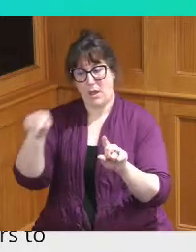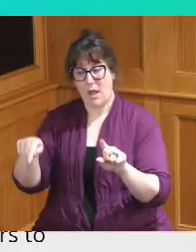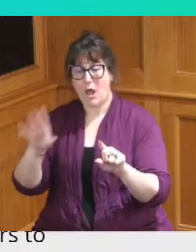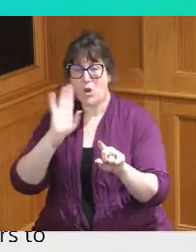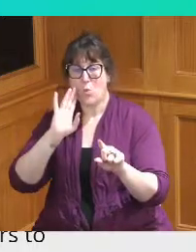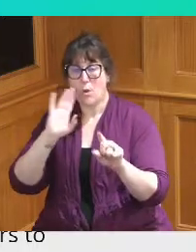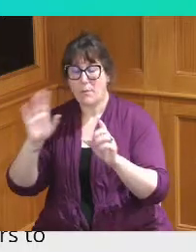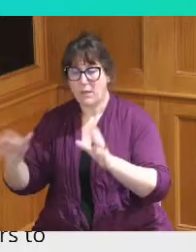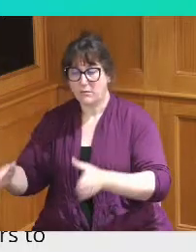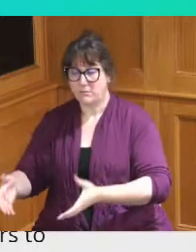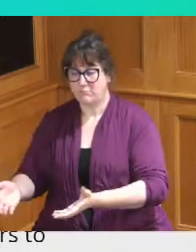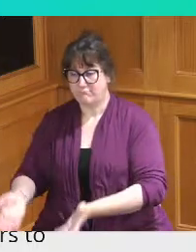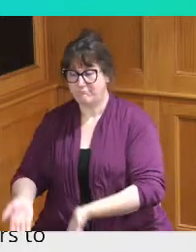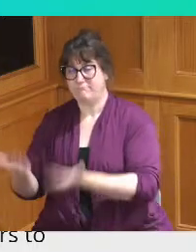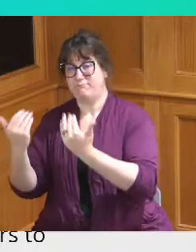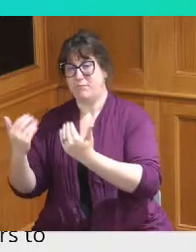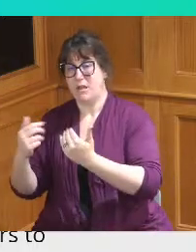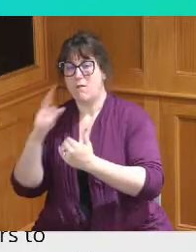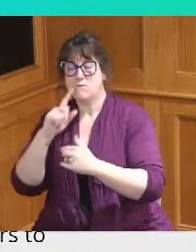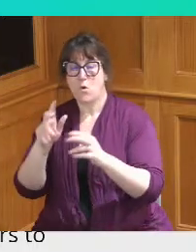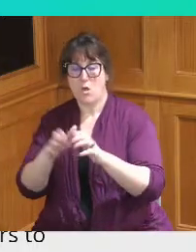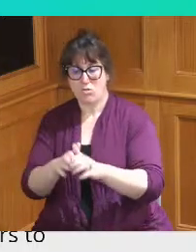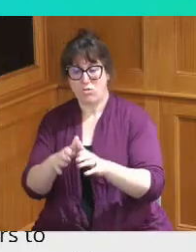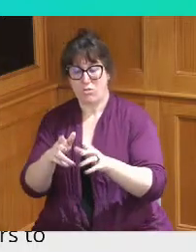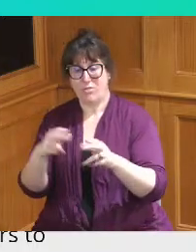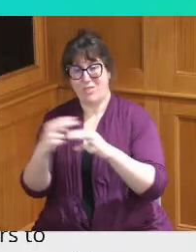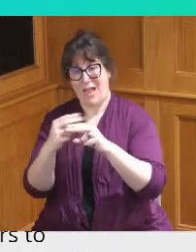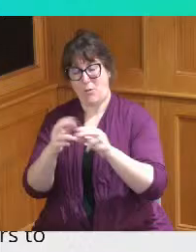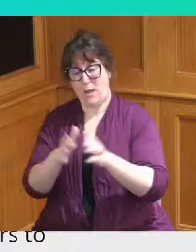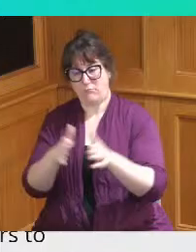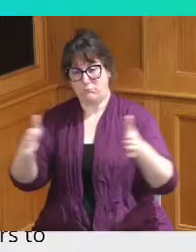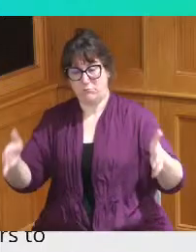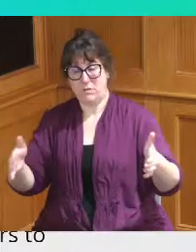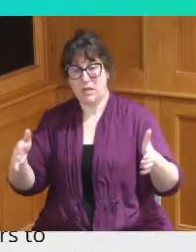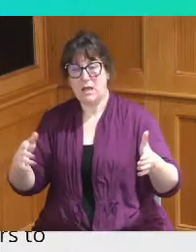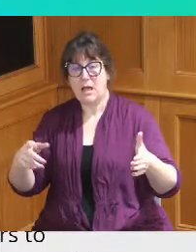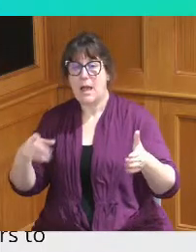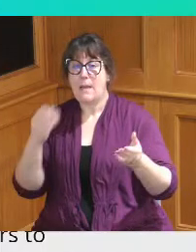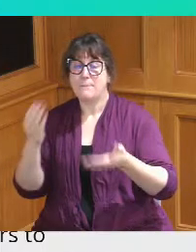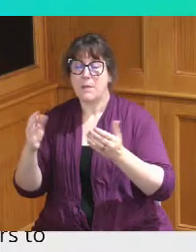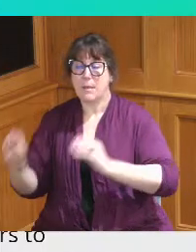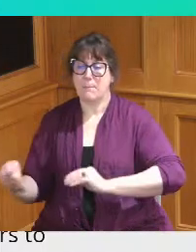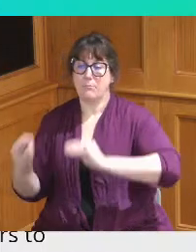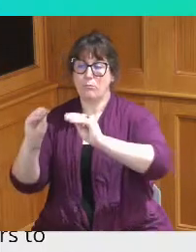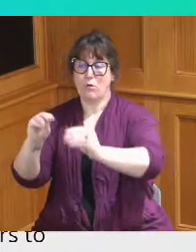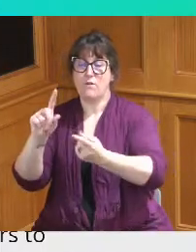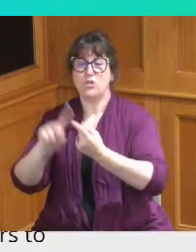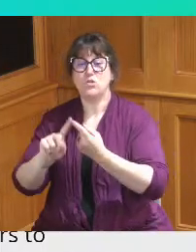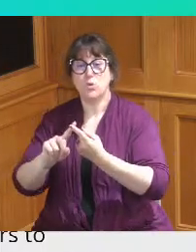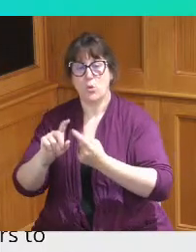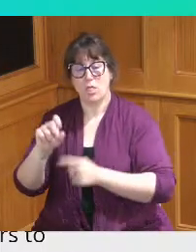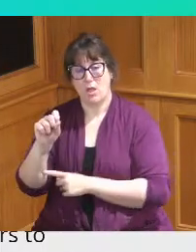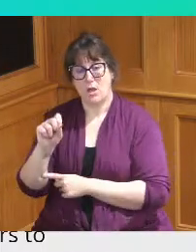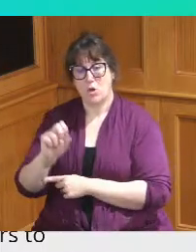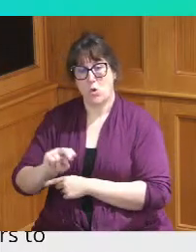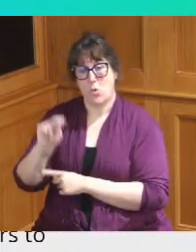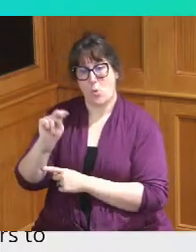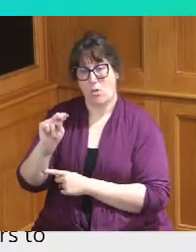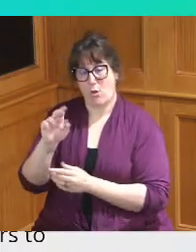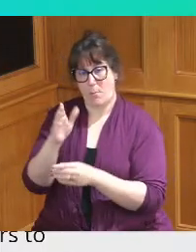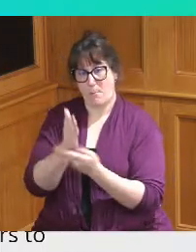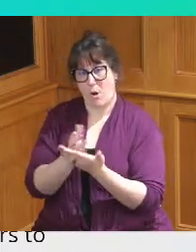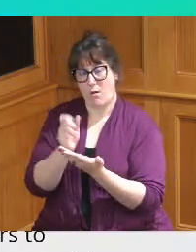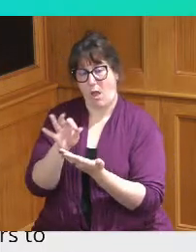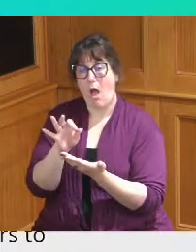the widening. We suggested that they relocate this to the southern portion of the Lock site, which would, one, give that